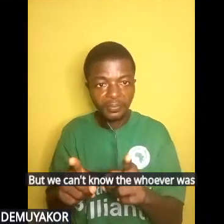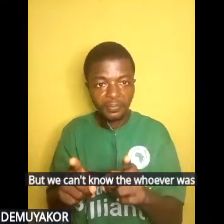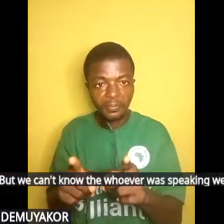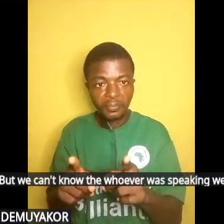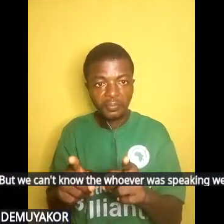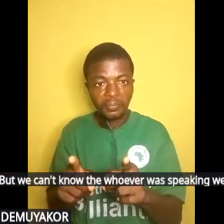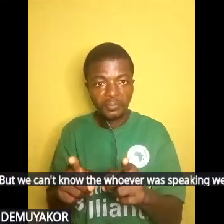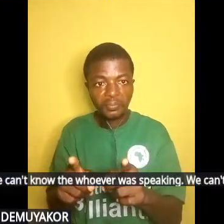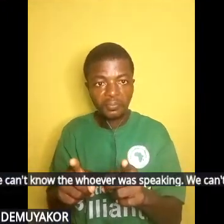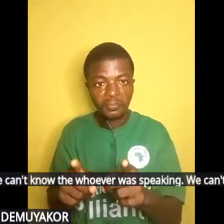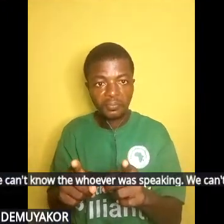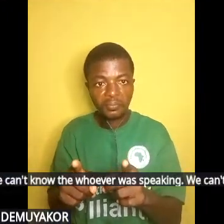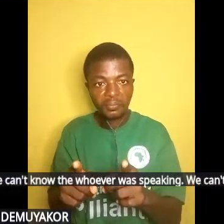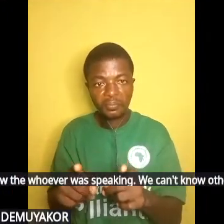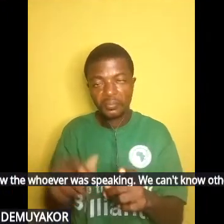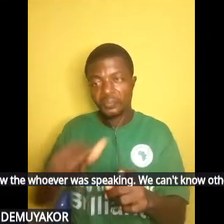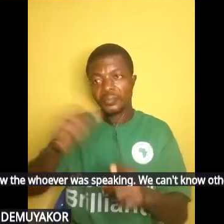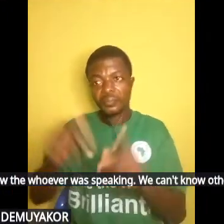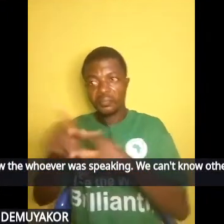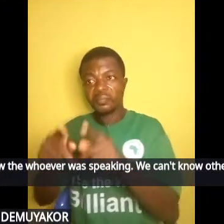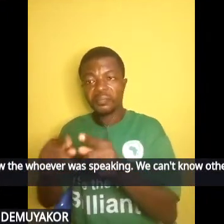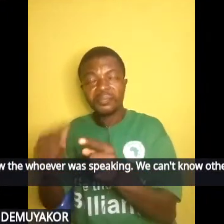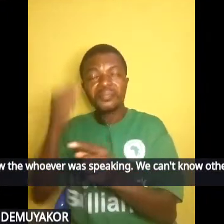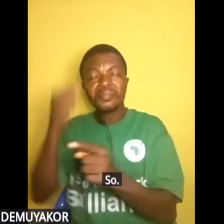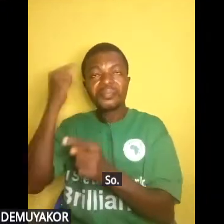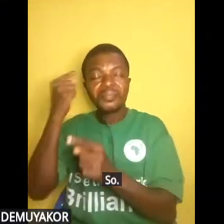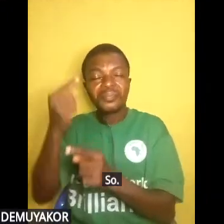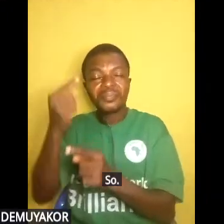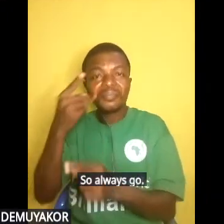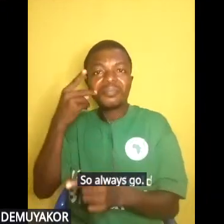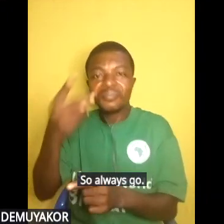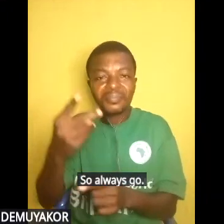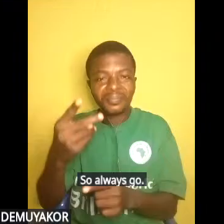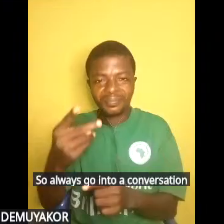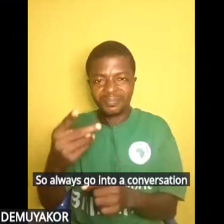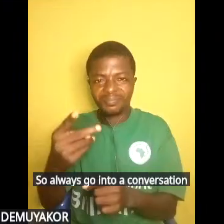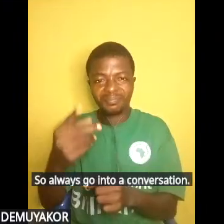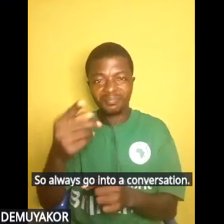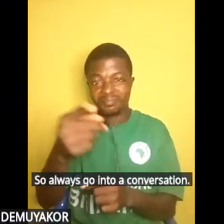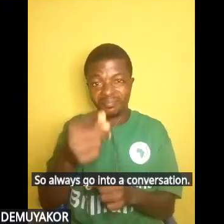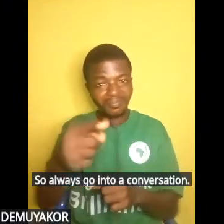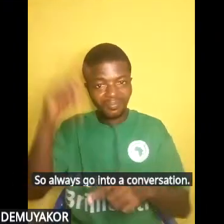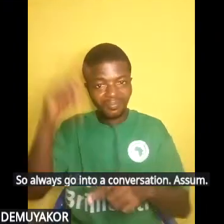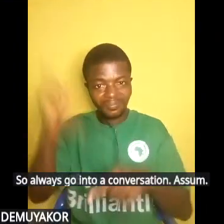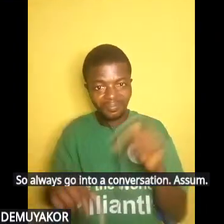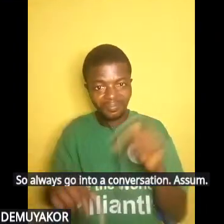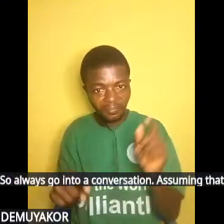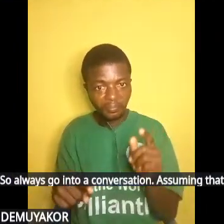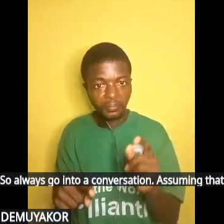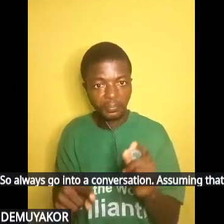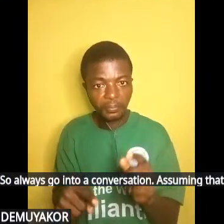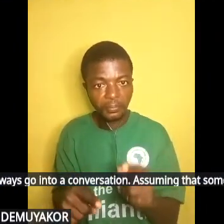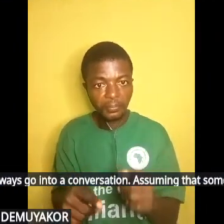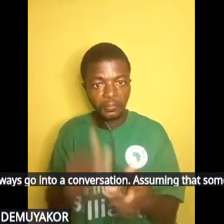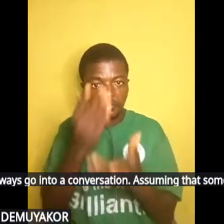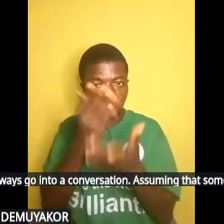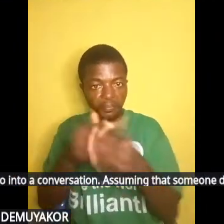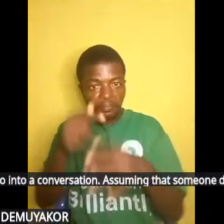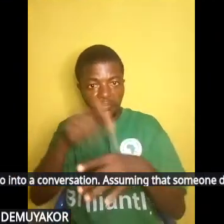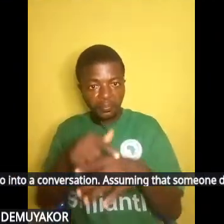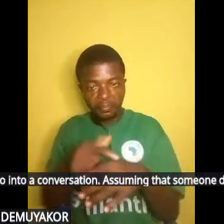know other people's views and perspective. So always go into a conversation assuming that someone doesn't have